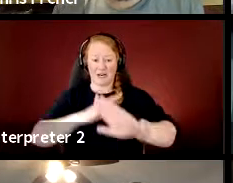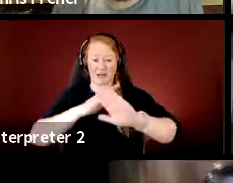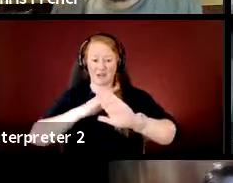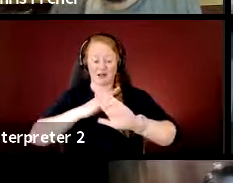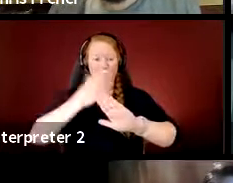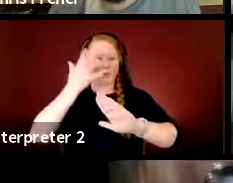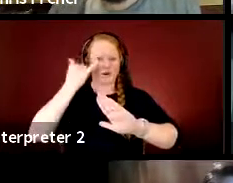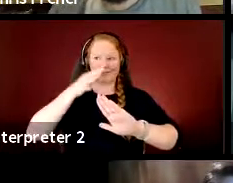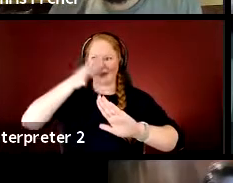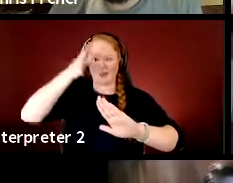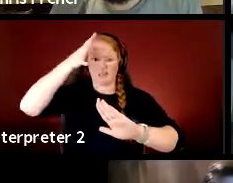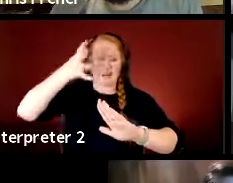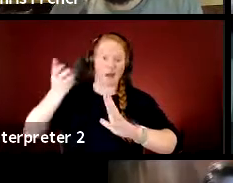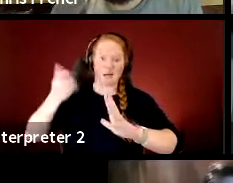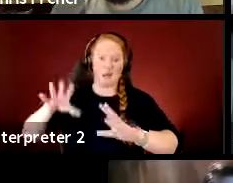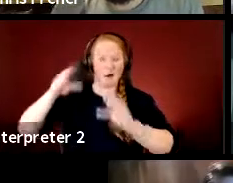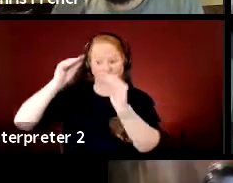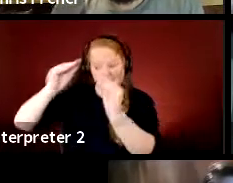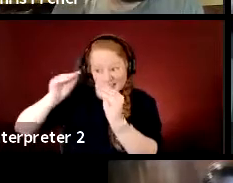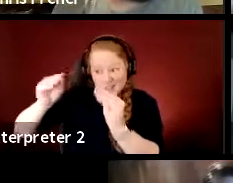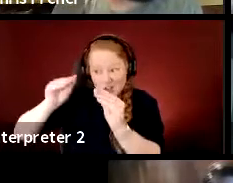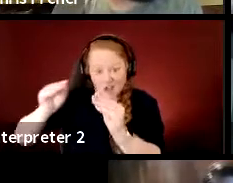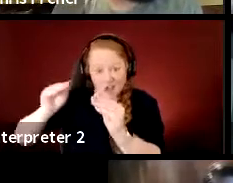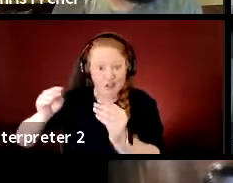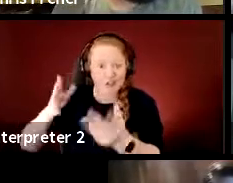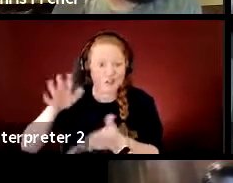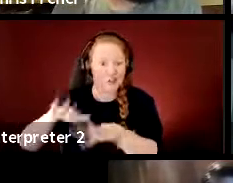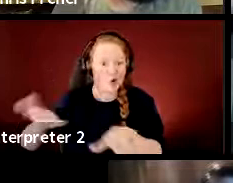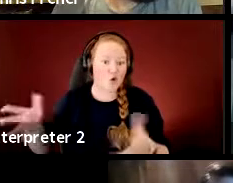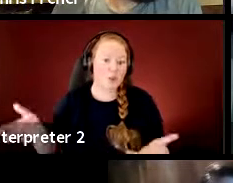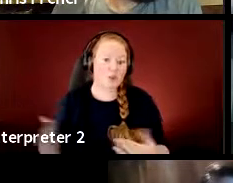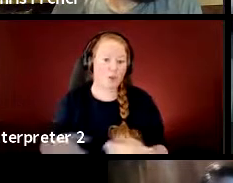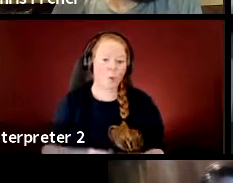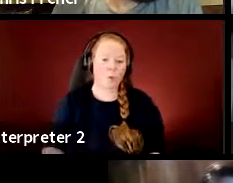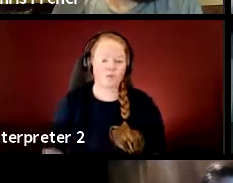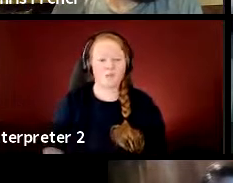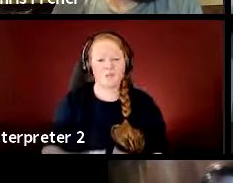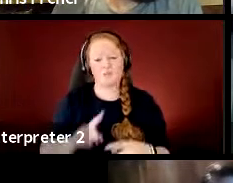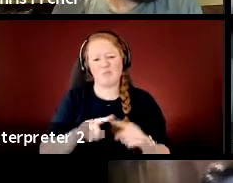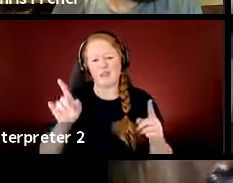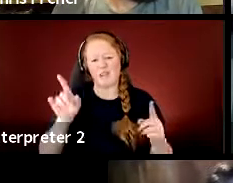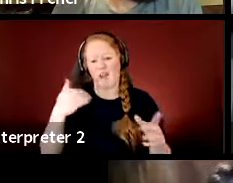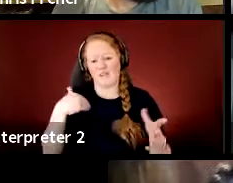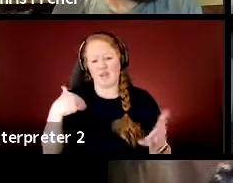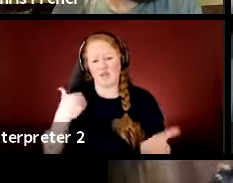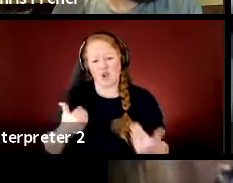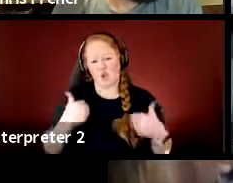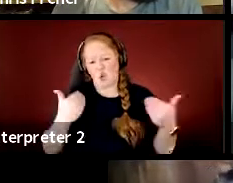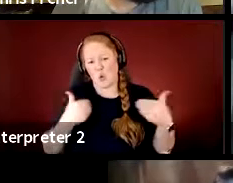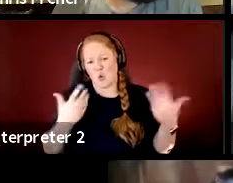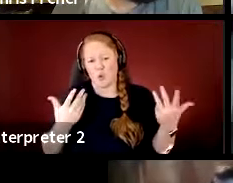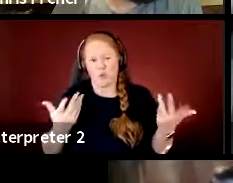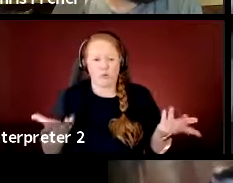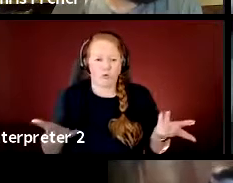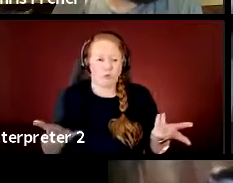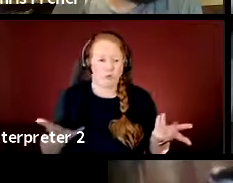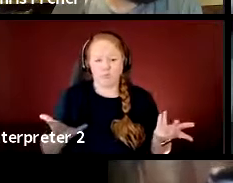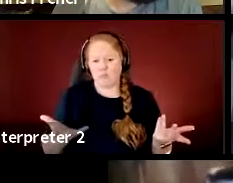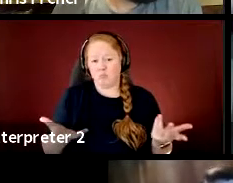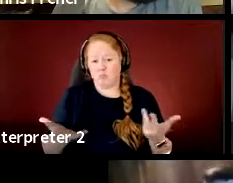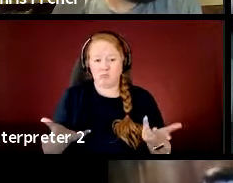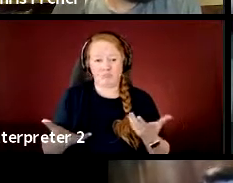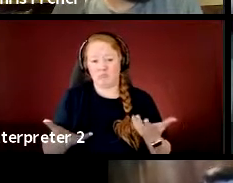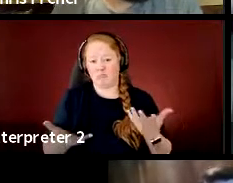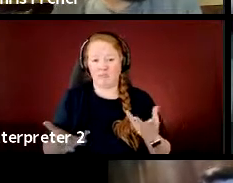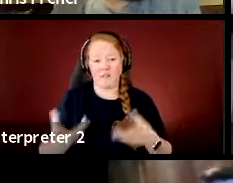the children, I guess, or due to the pandemic. But having some type of youth auxiliary, interactive education